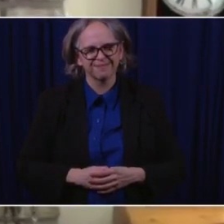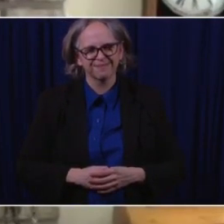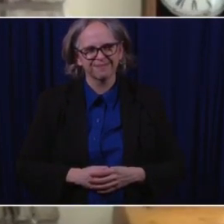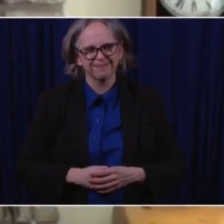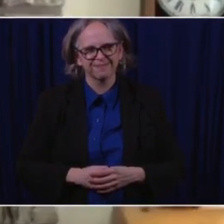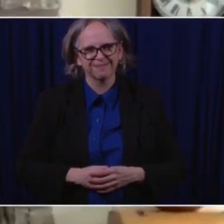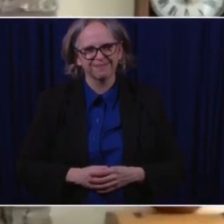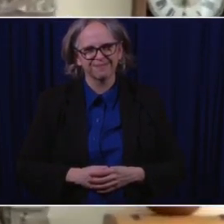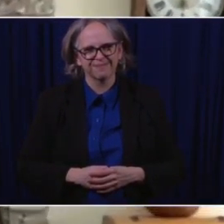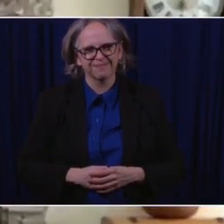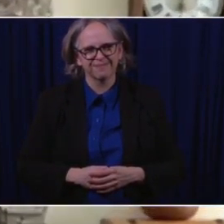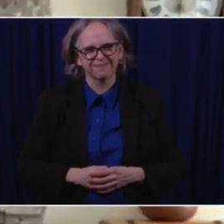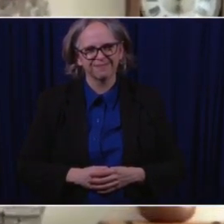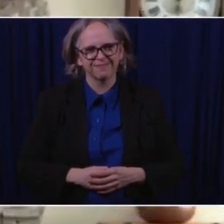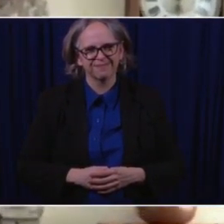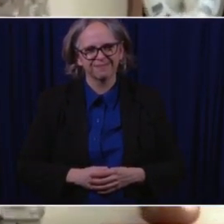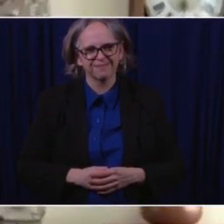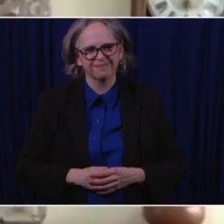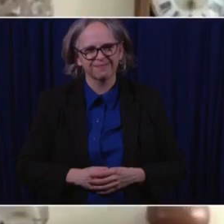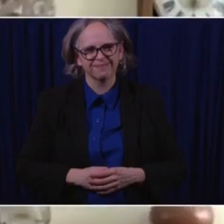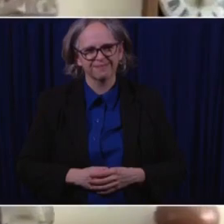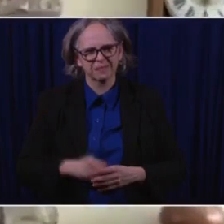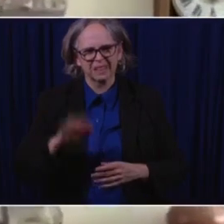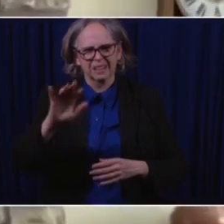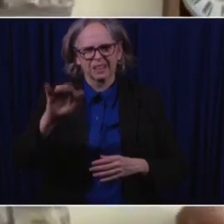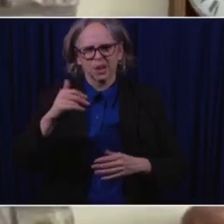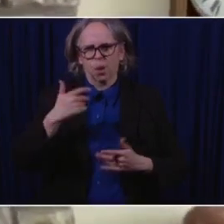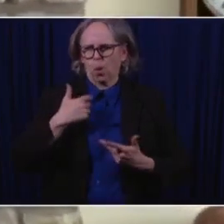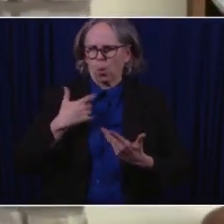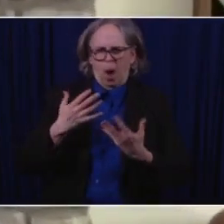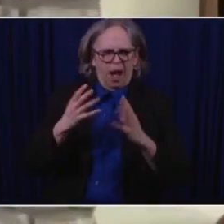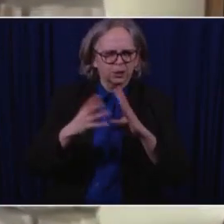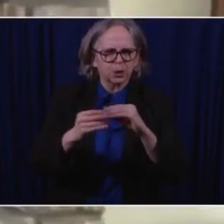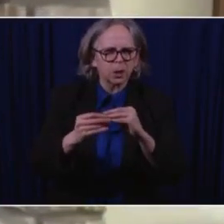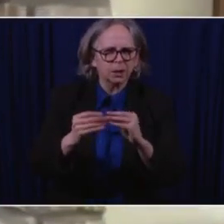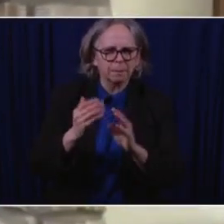talk about one final thing before I go to the Lieutenant Governor.